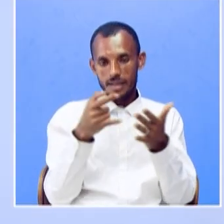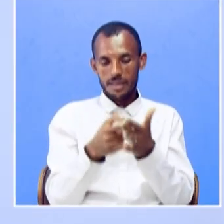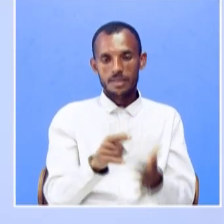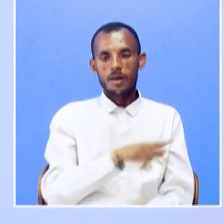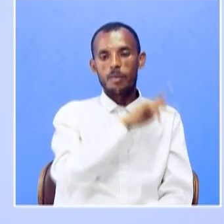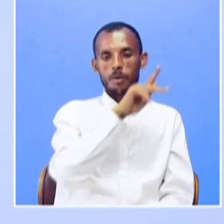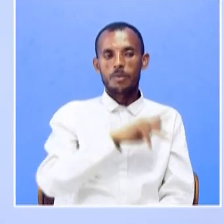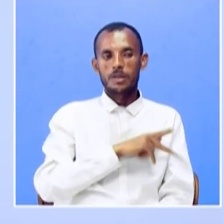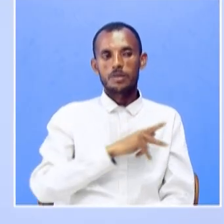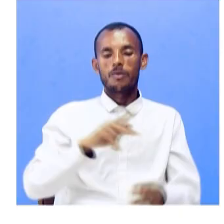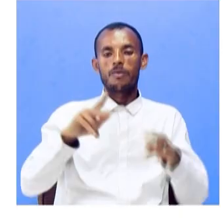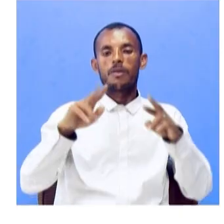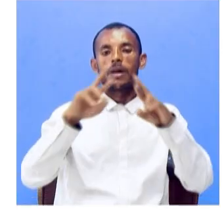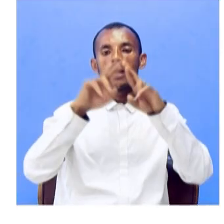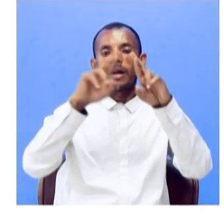Properties.